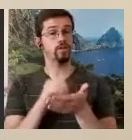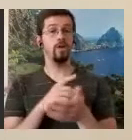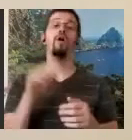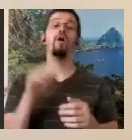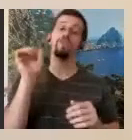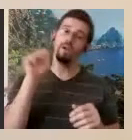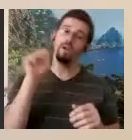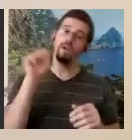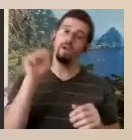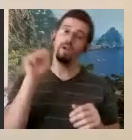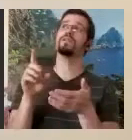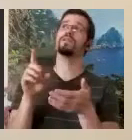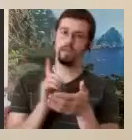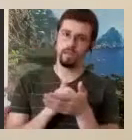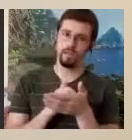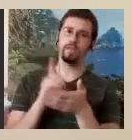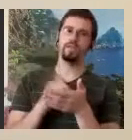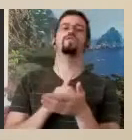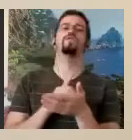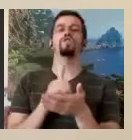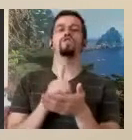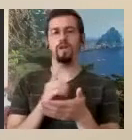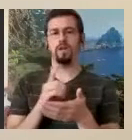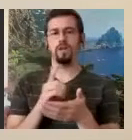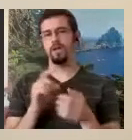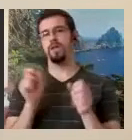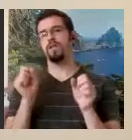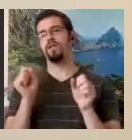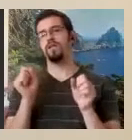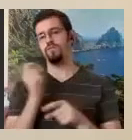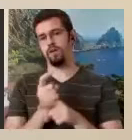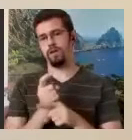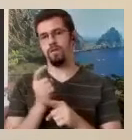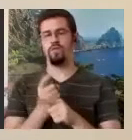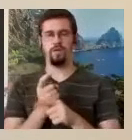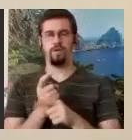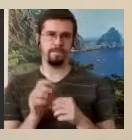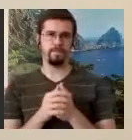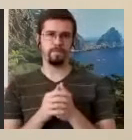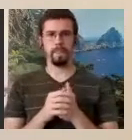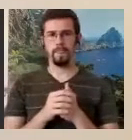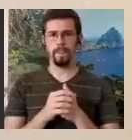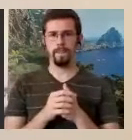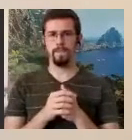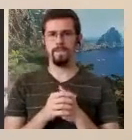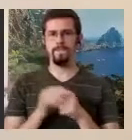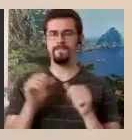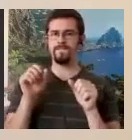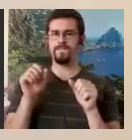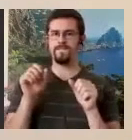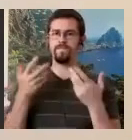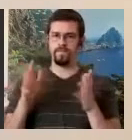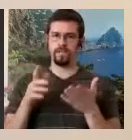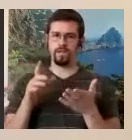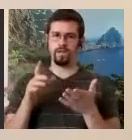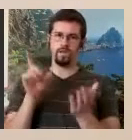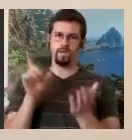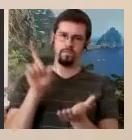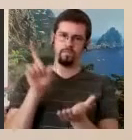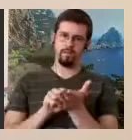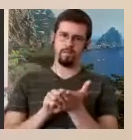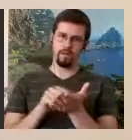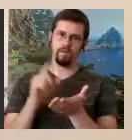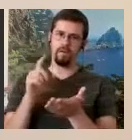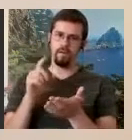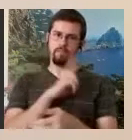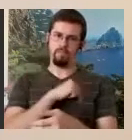there's Professor Maria Alexander, who has published the Maltese Sign Language Dictionary, and it's